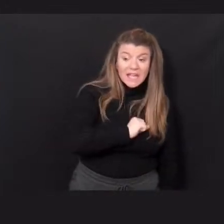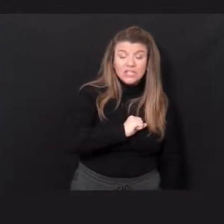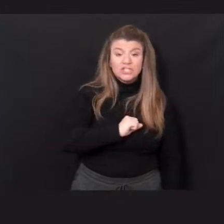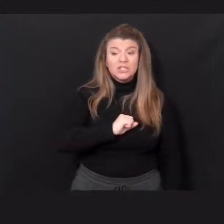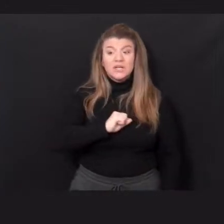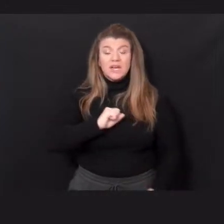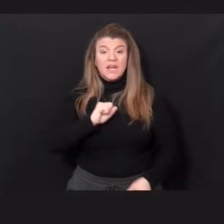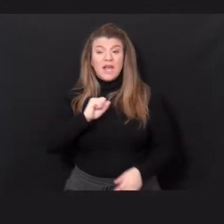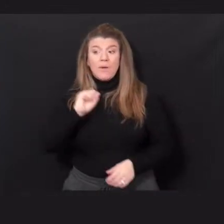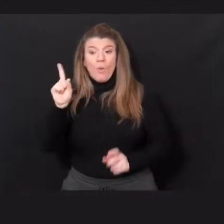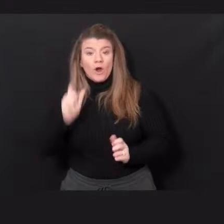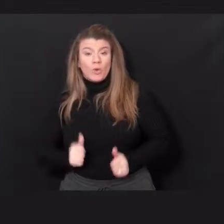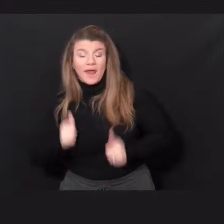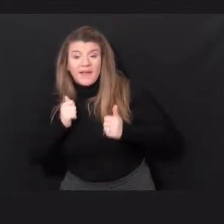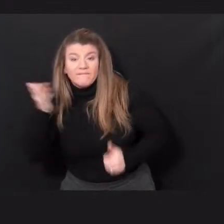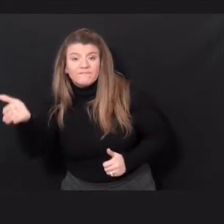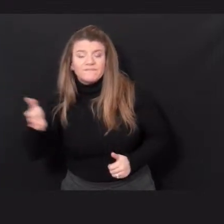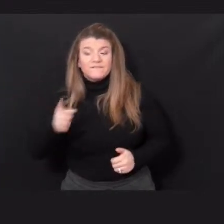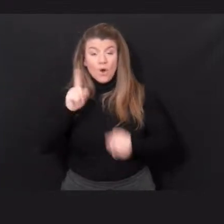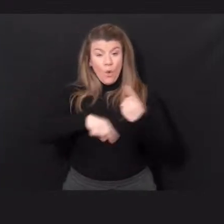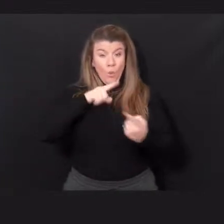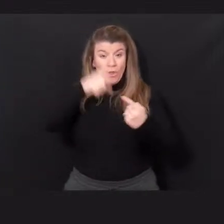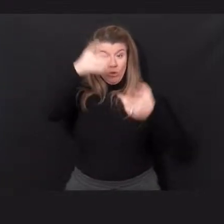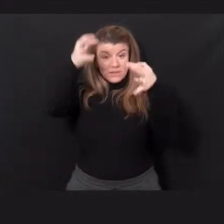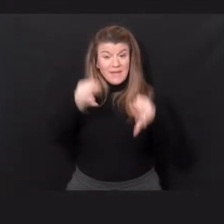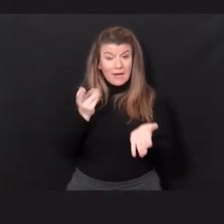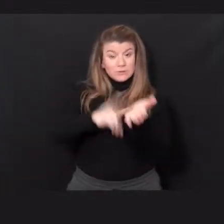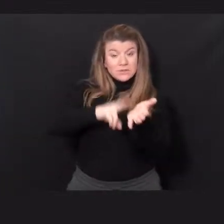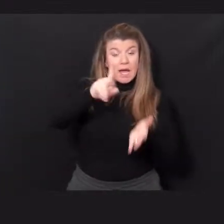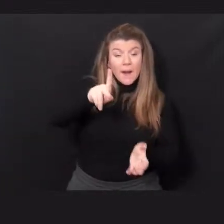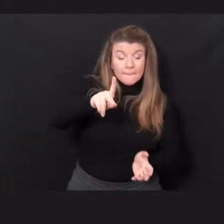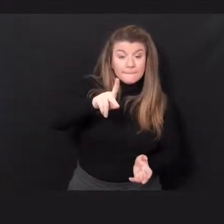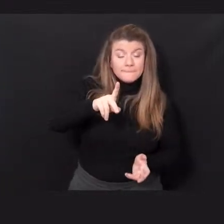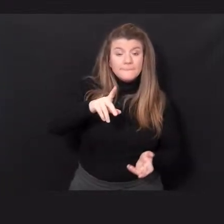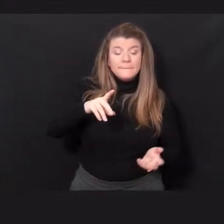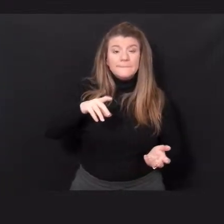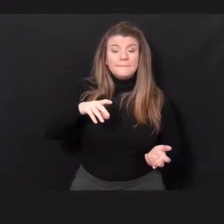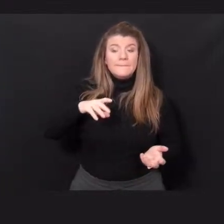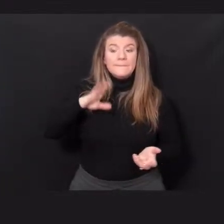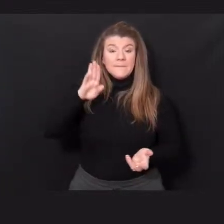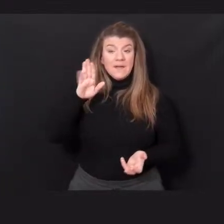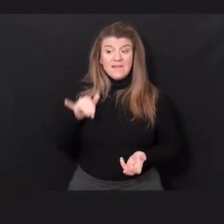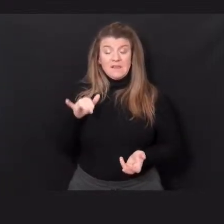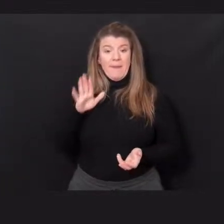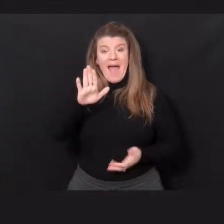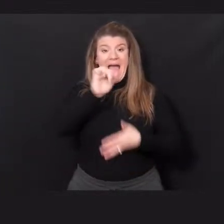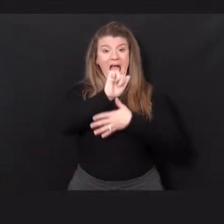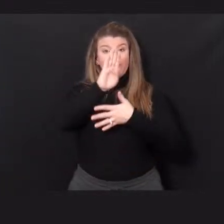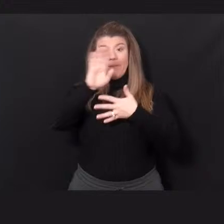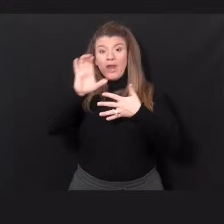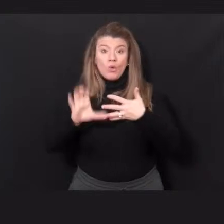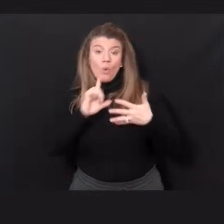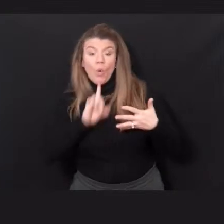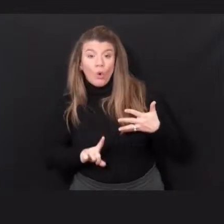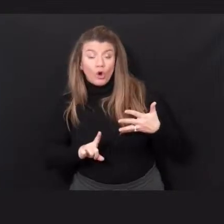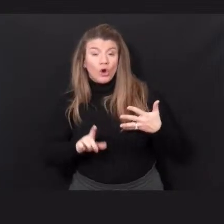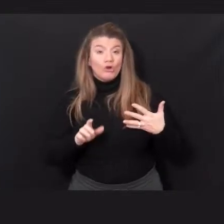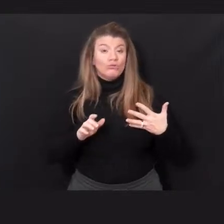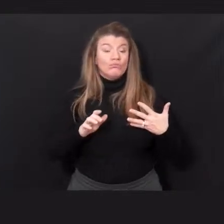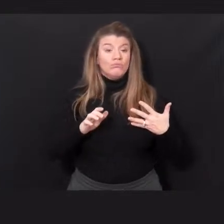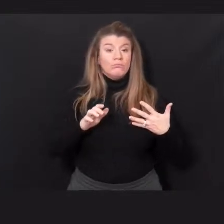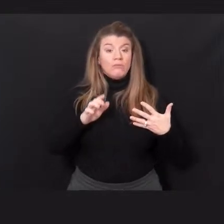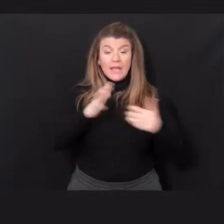comorbidity? Is it by when you decided to sign up? Is it by alphabetical order? Is it